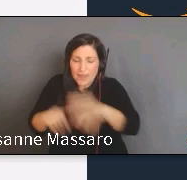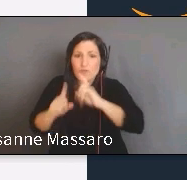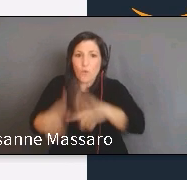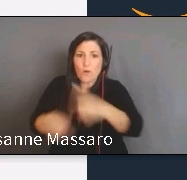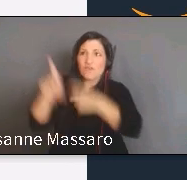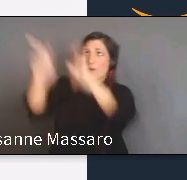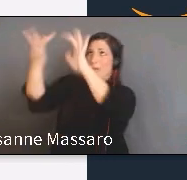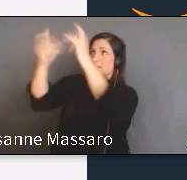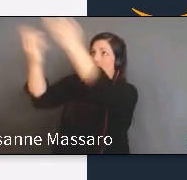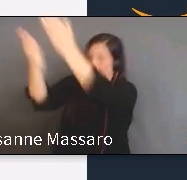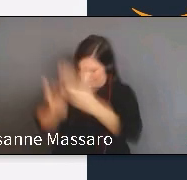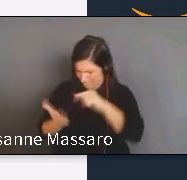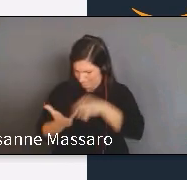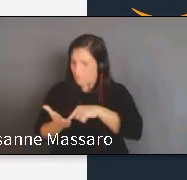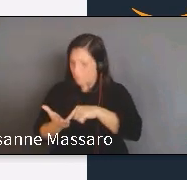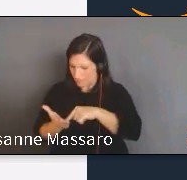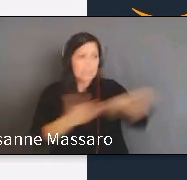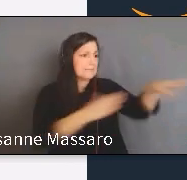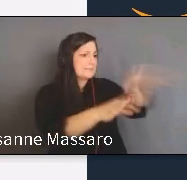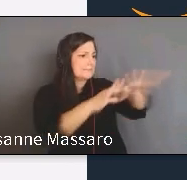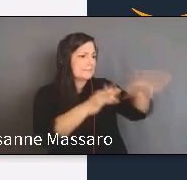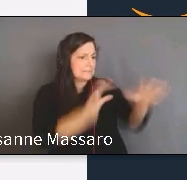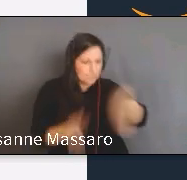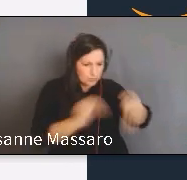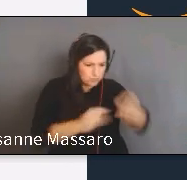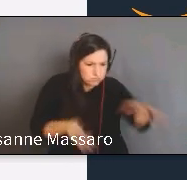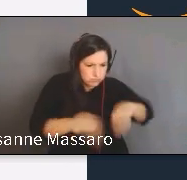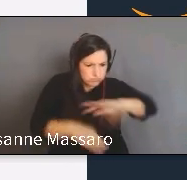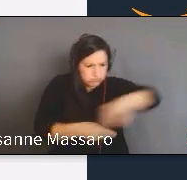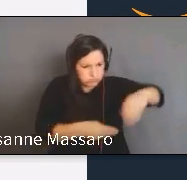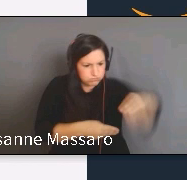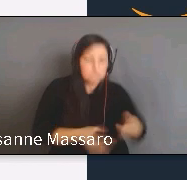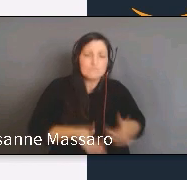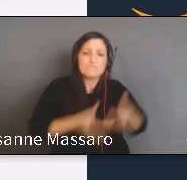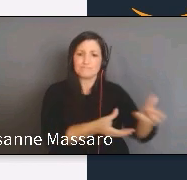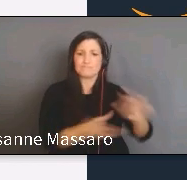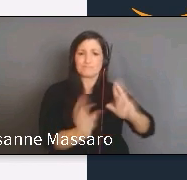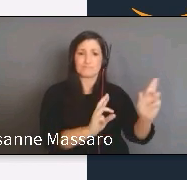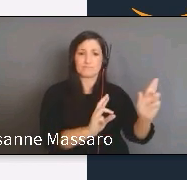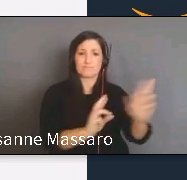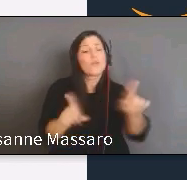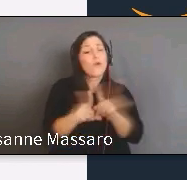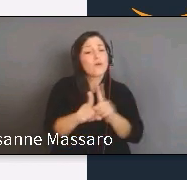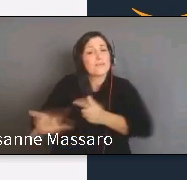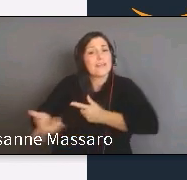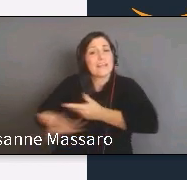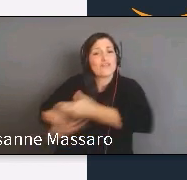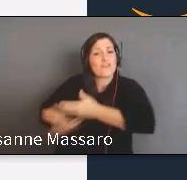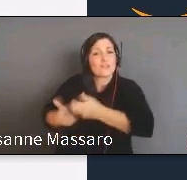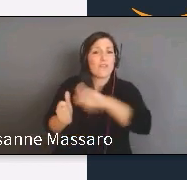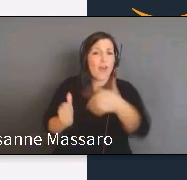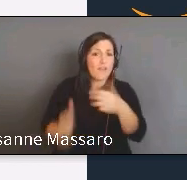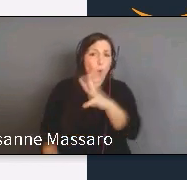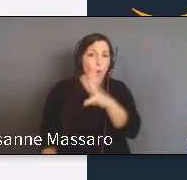bit of interaction with customers there, also in the store, and also you'll be interacting with other Whole Foods employees. Keep in mind this is